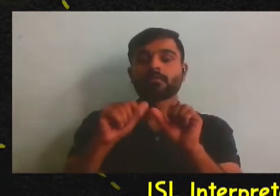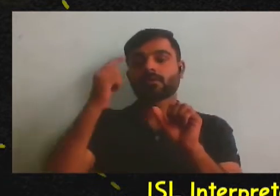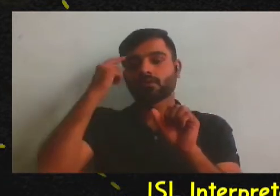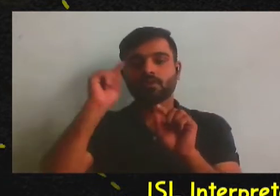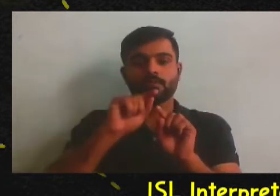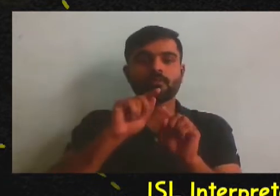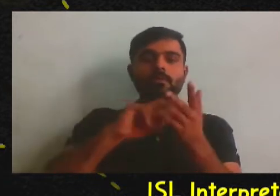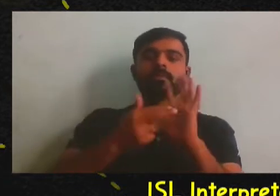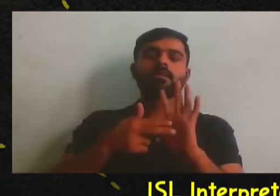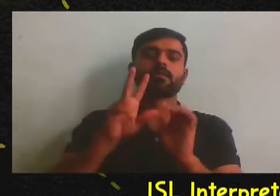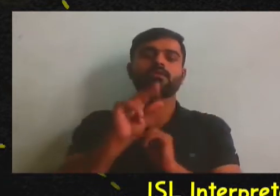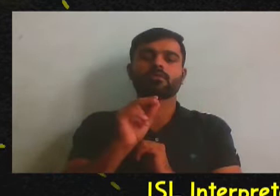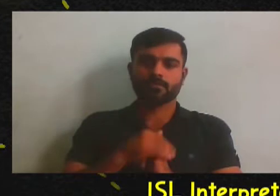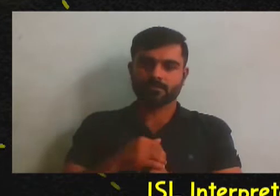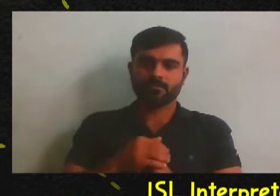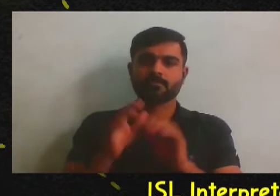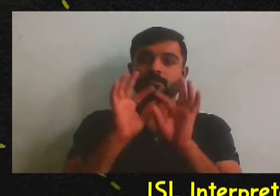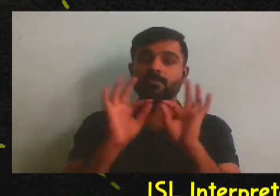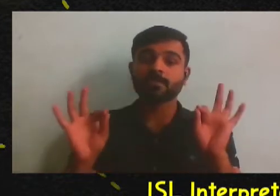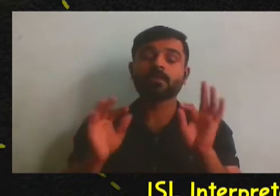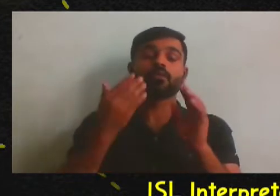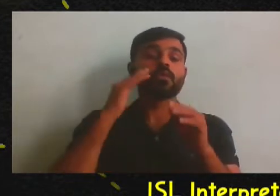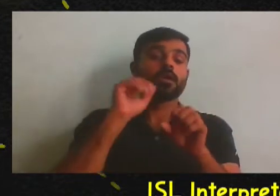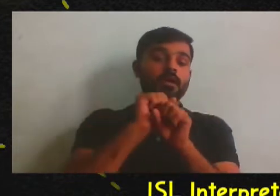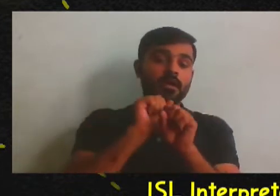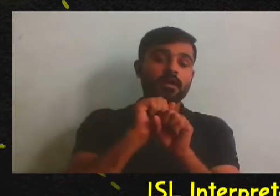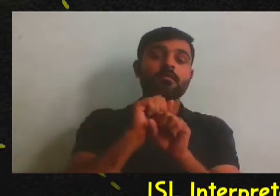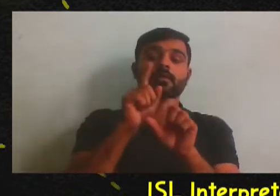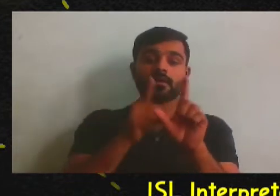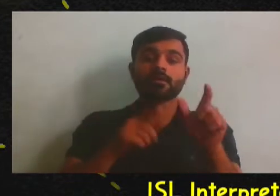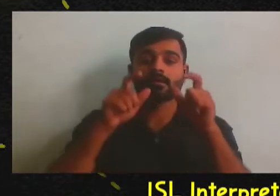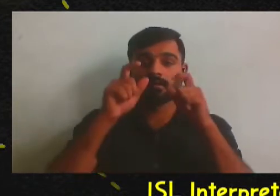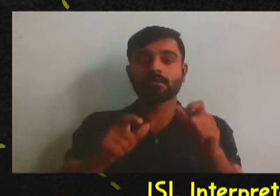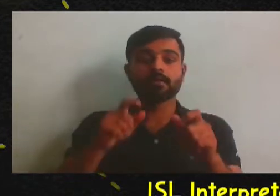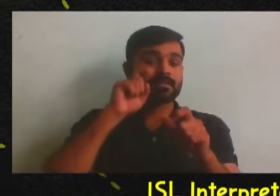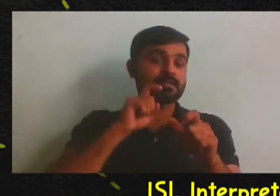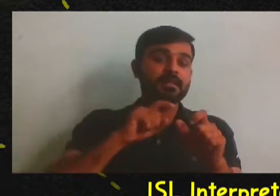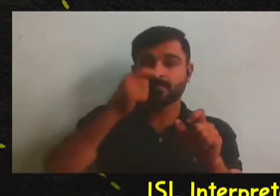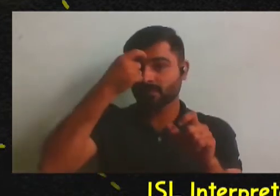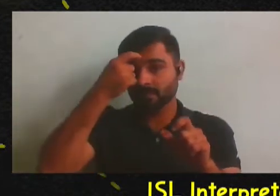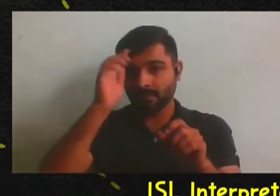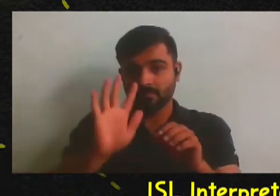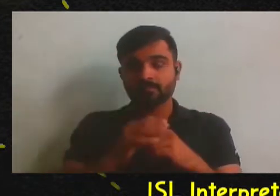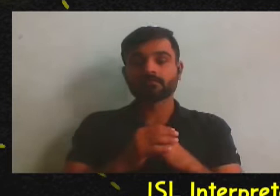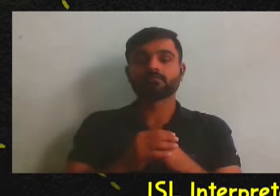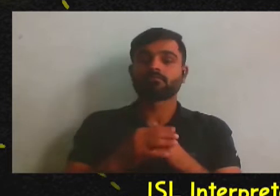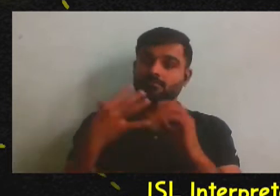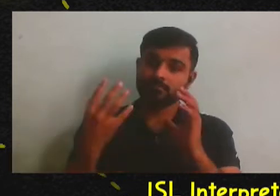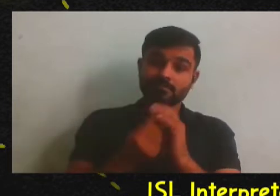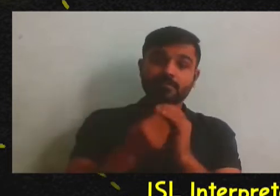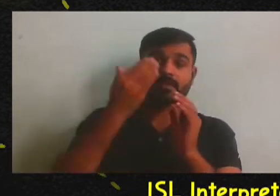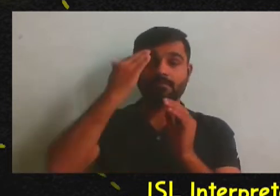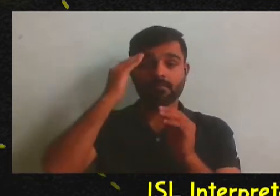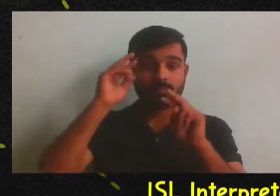no means no. So it's imperative that when we work with adolescents and youth on sexuality issues, we acknowledge that we